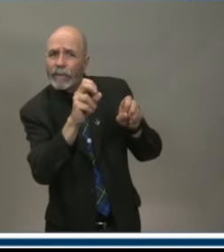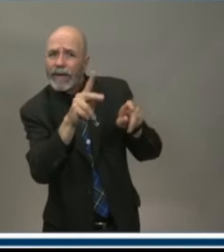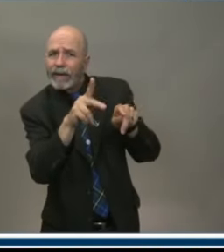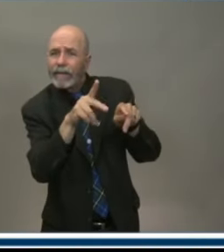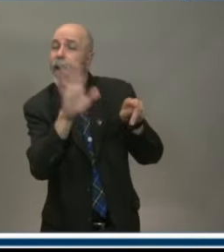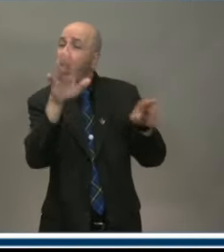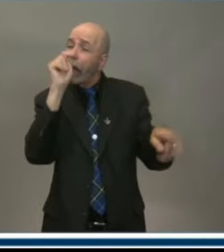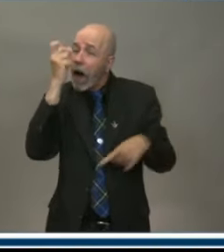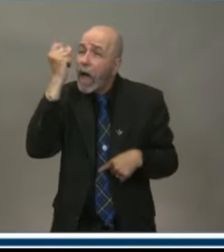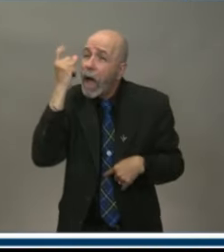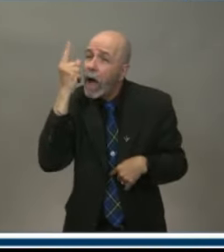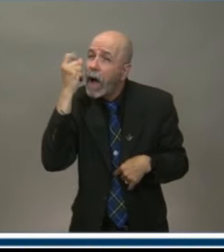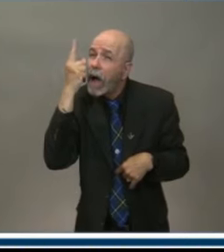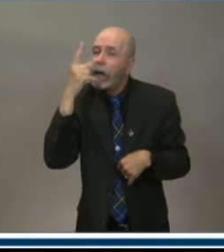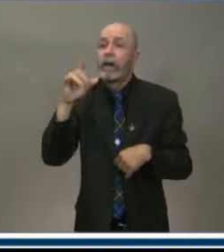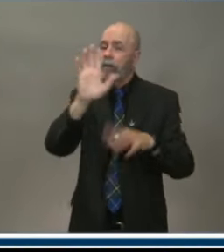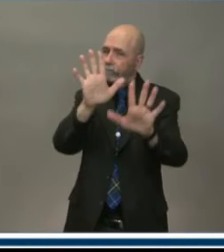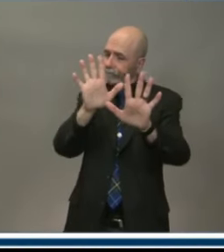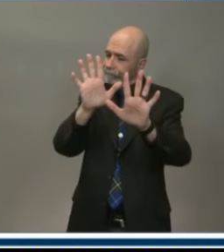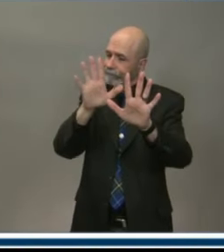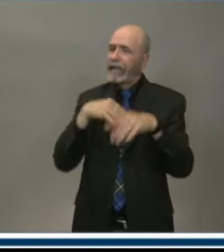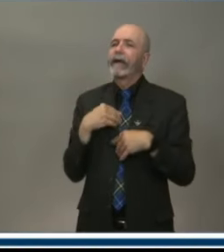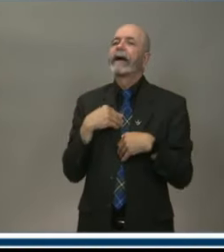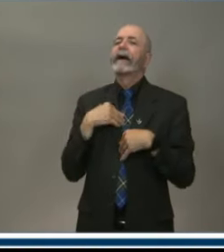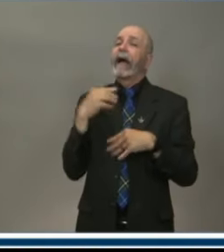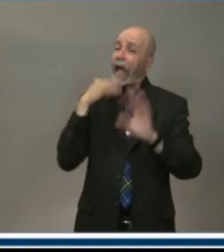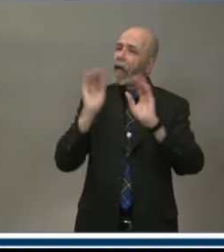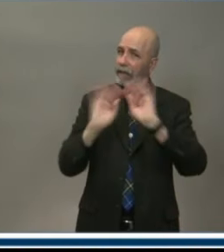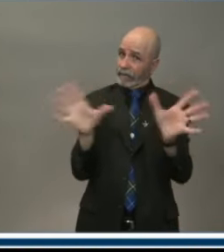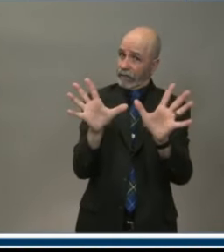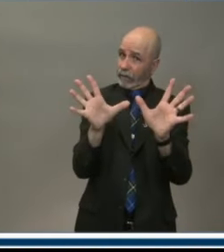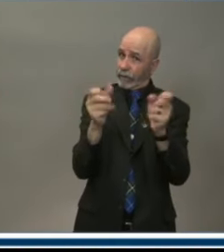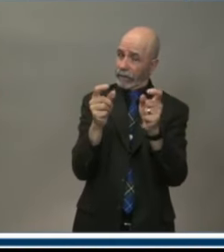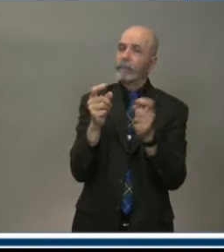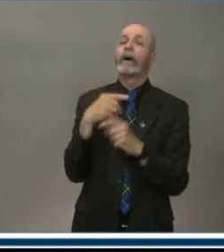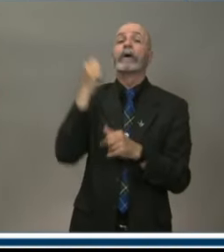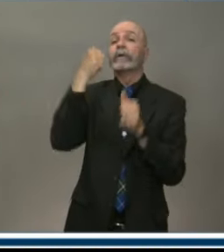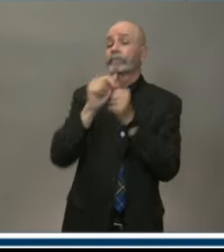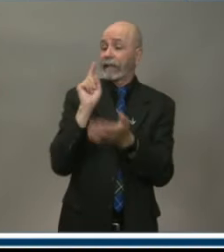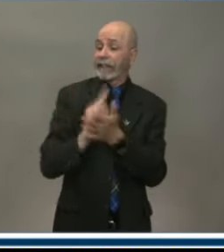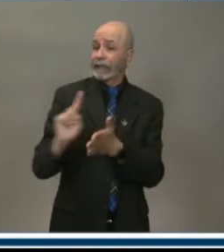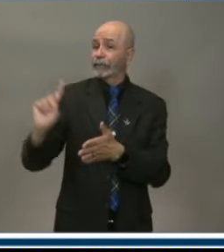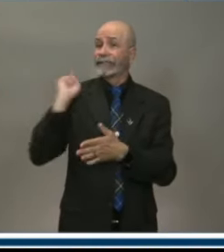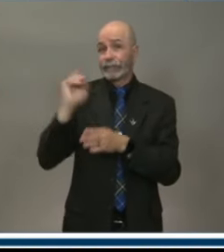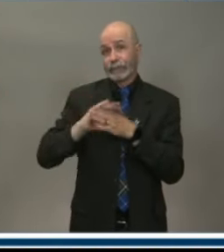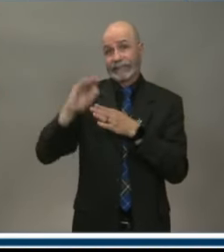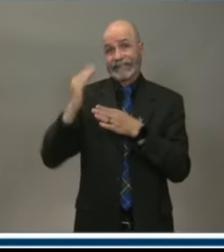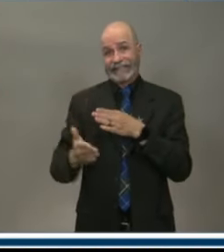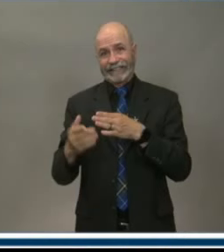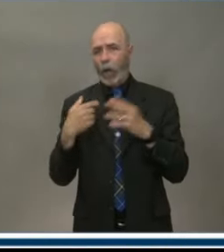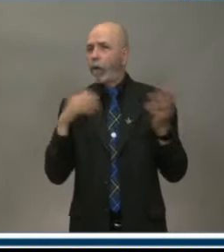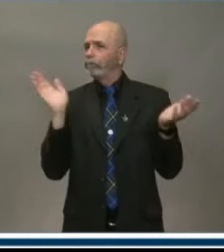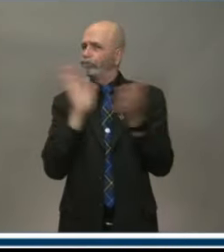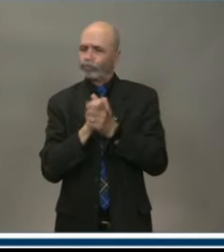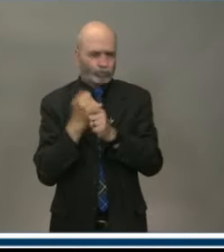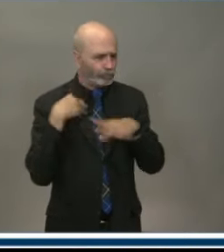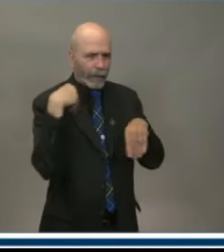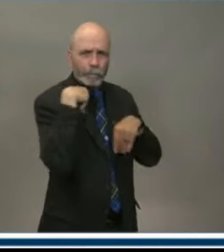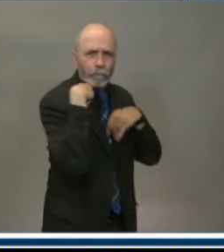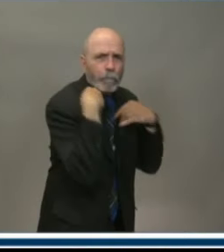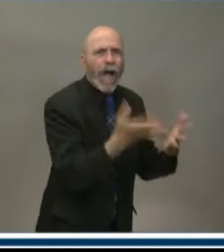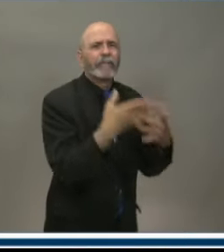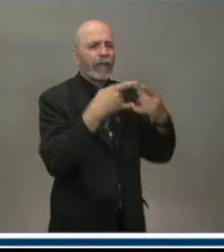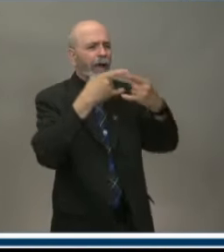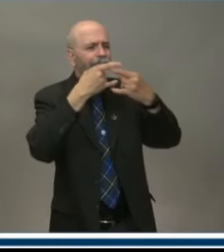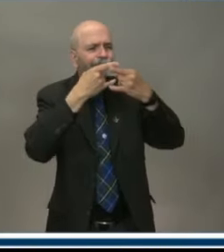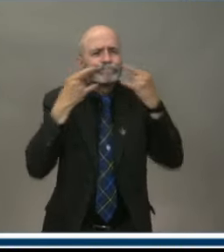Last weekend, we had already provided full PPE material going in to